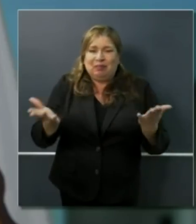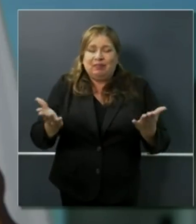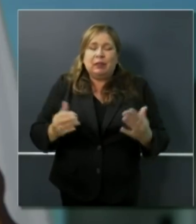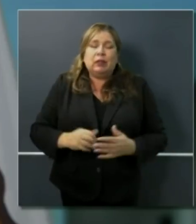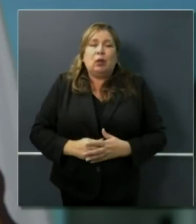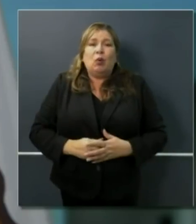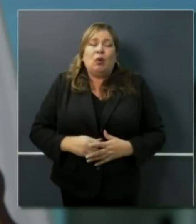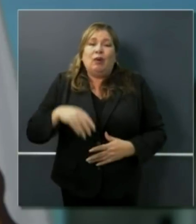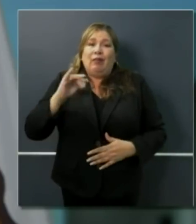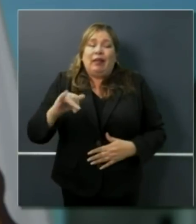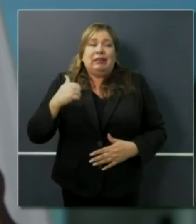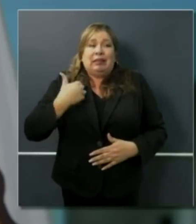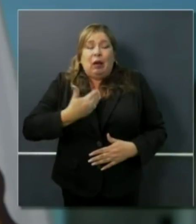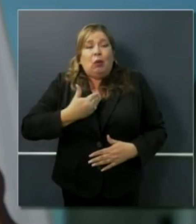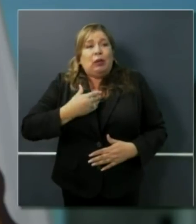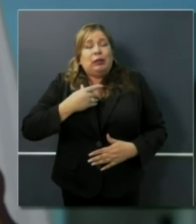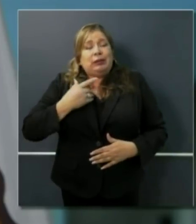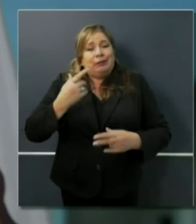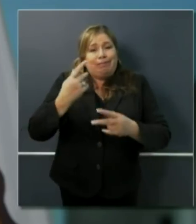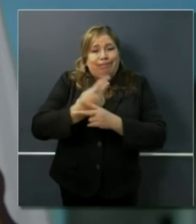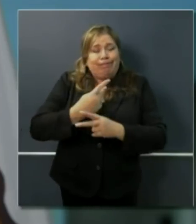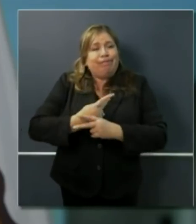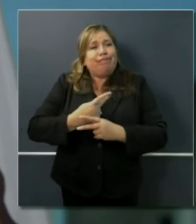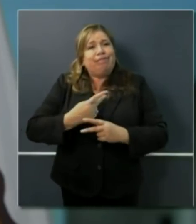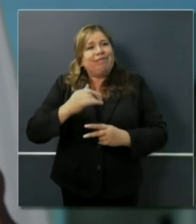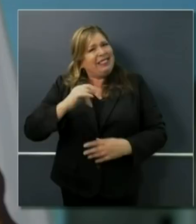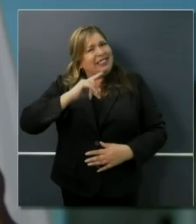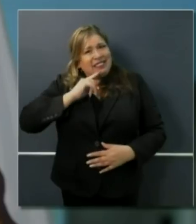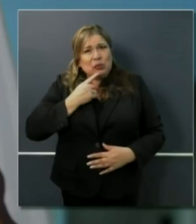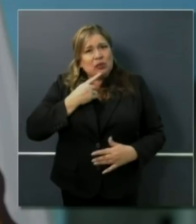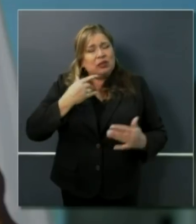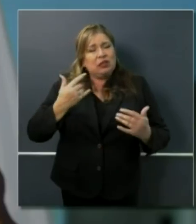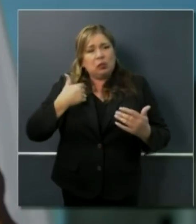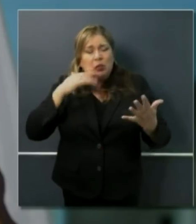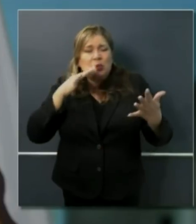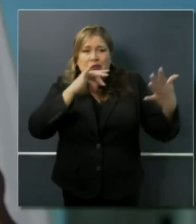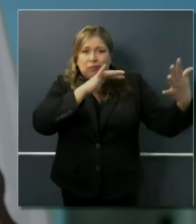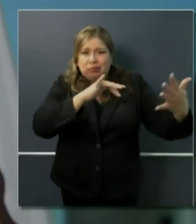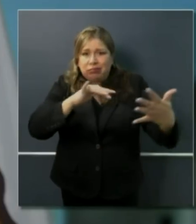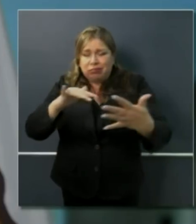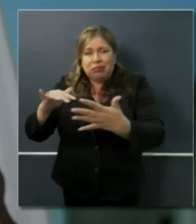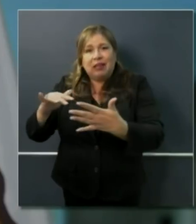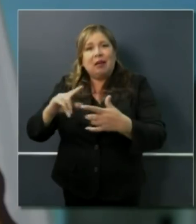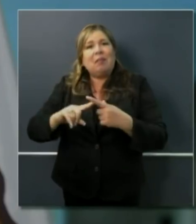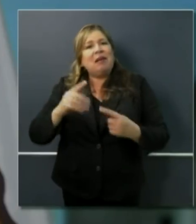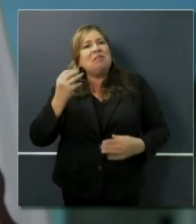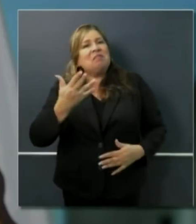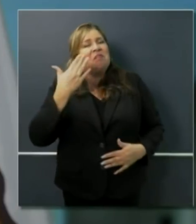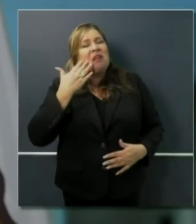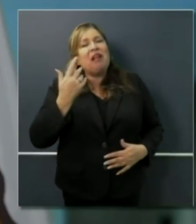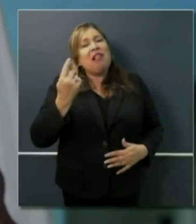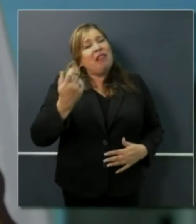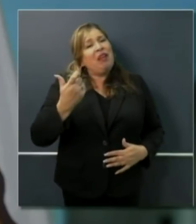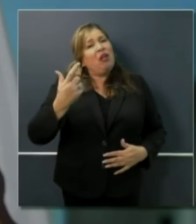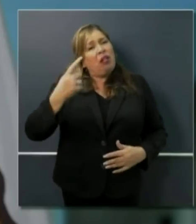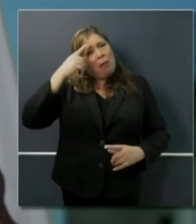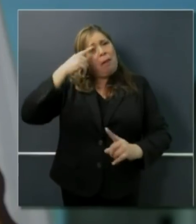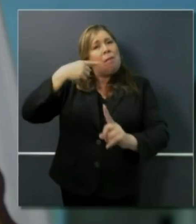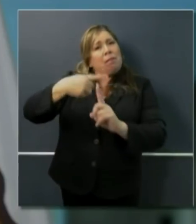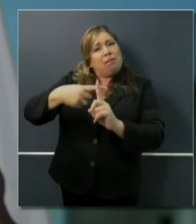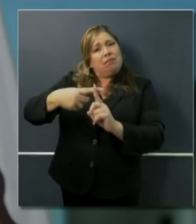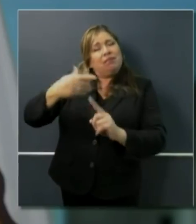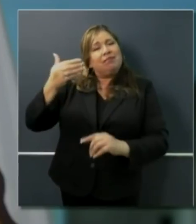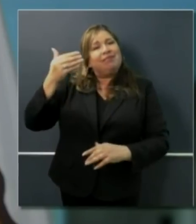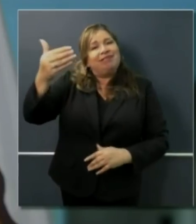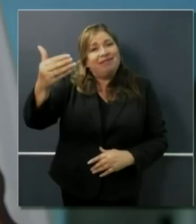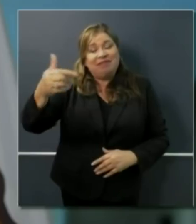sober reality, but it's also a reality that I think provides a little bit of light and a little bit of optimism that this